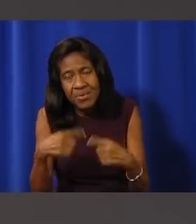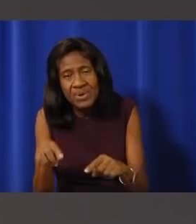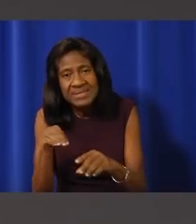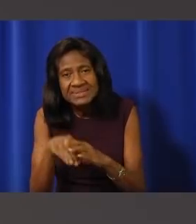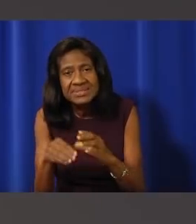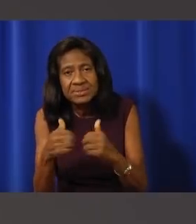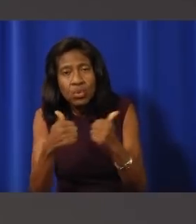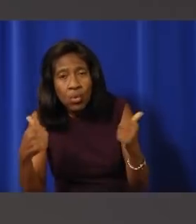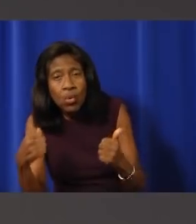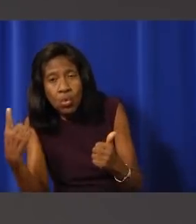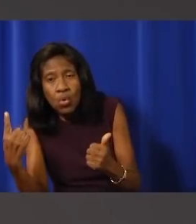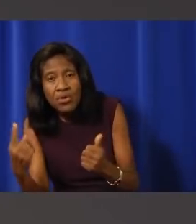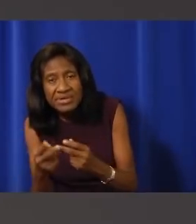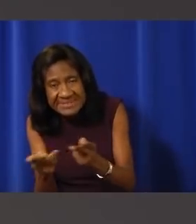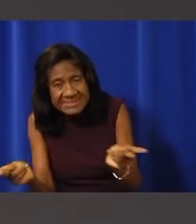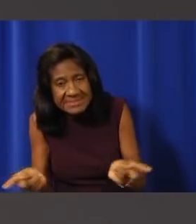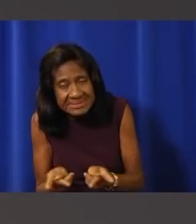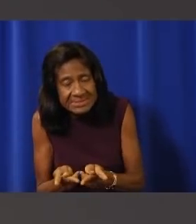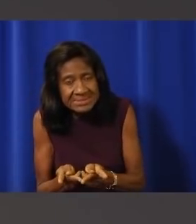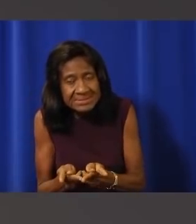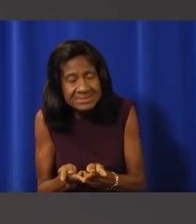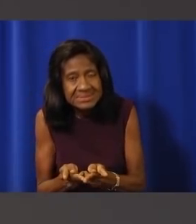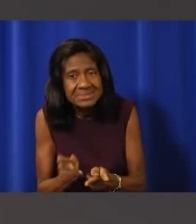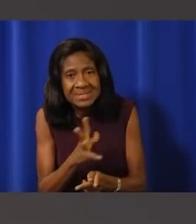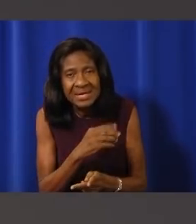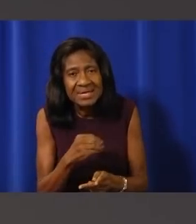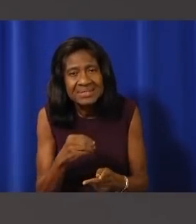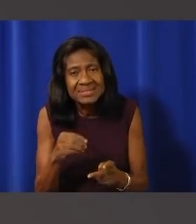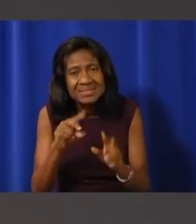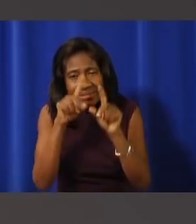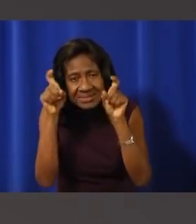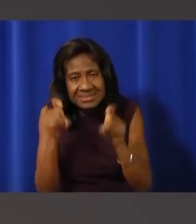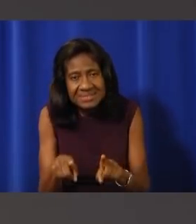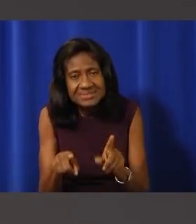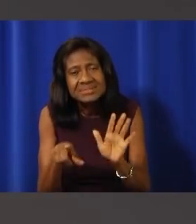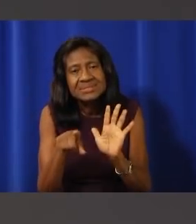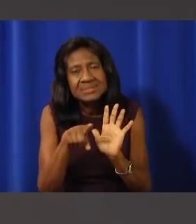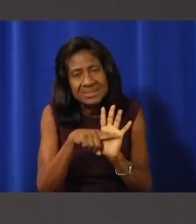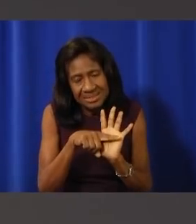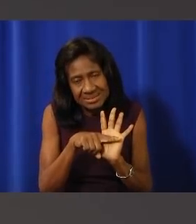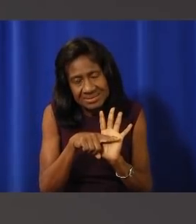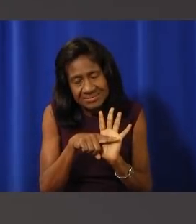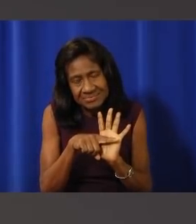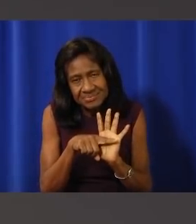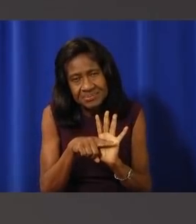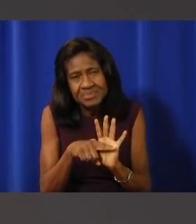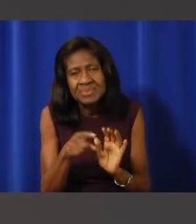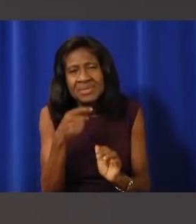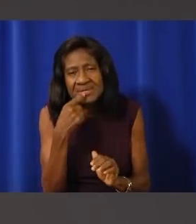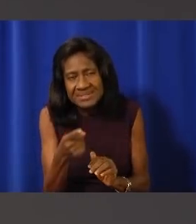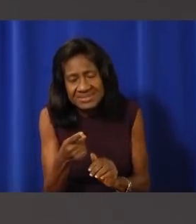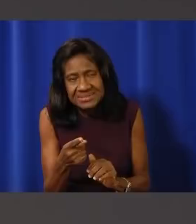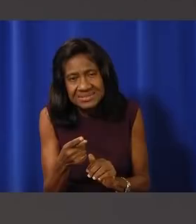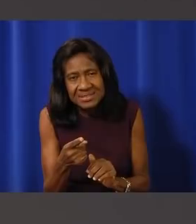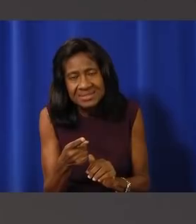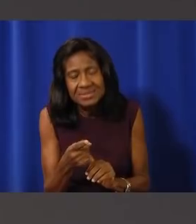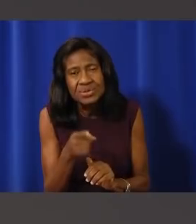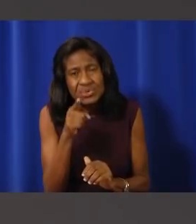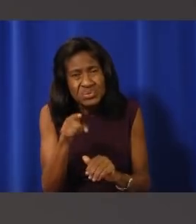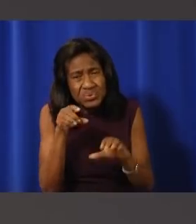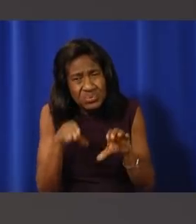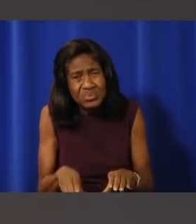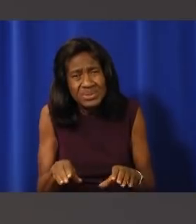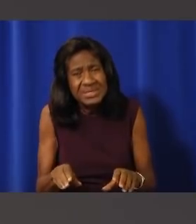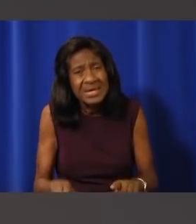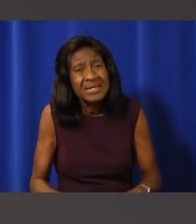is perfectly possible to lead a very good and full life in a country where there is COVID, provided that you're